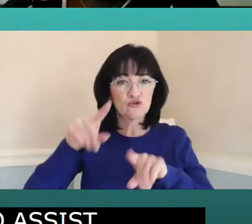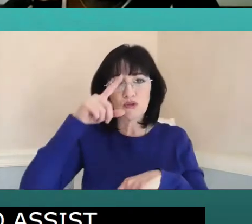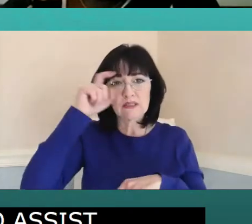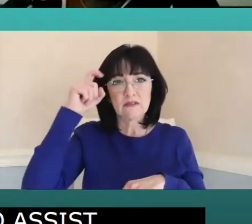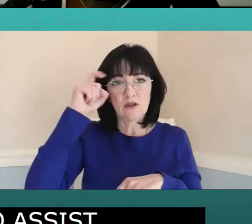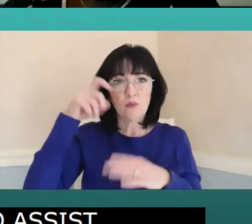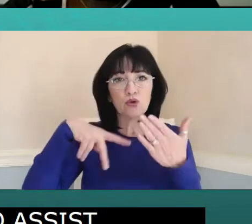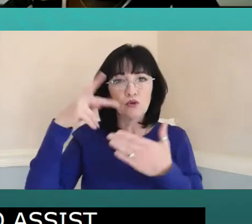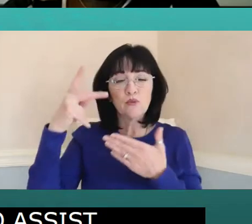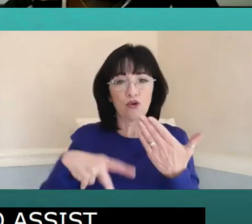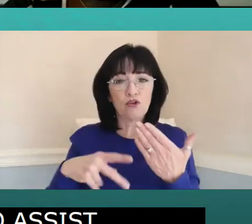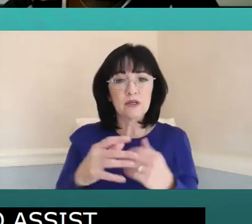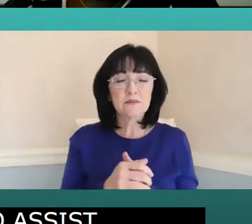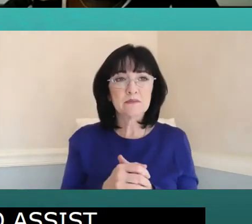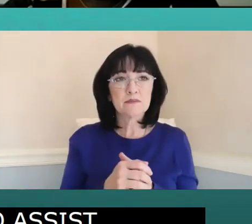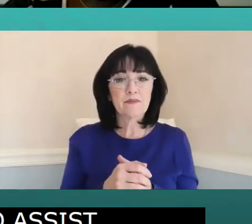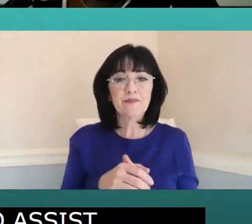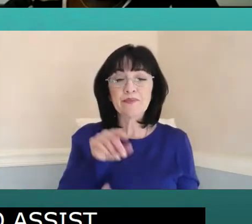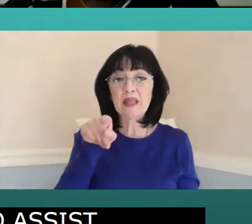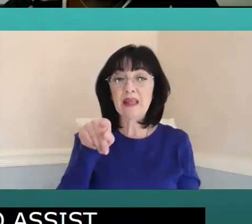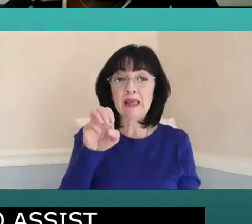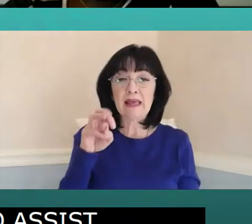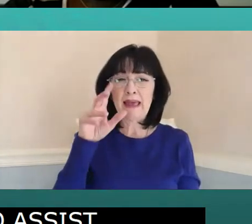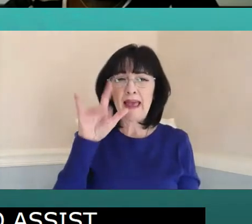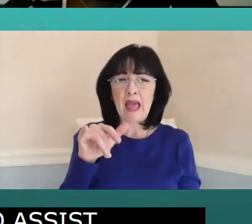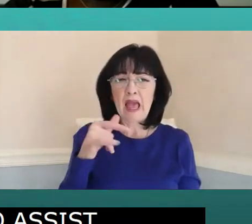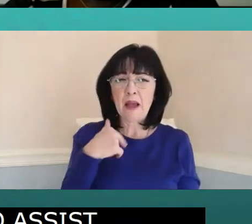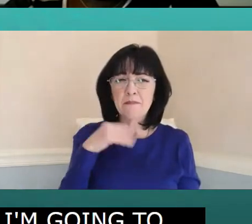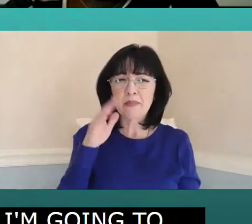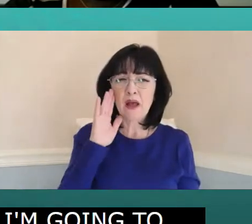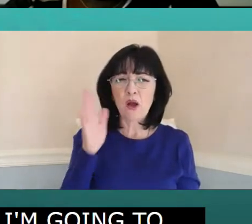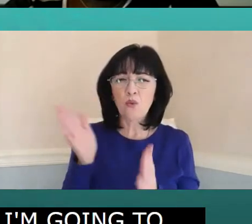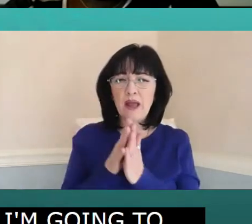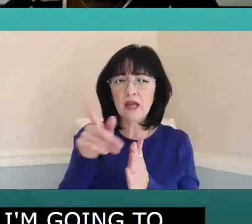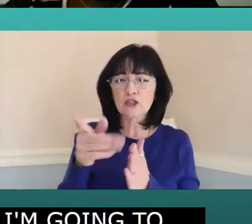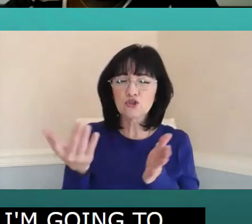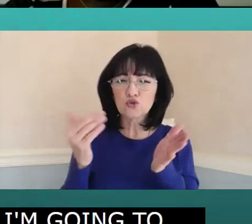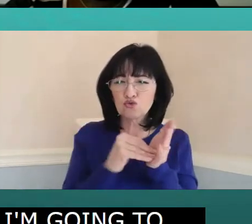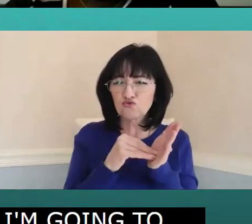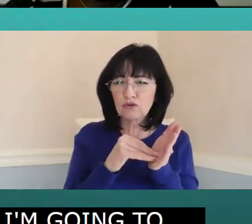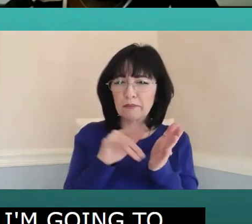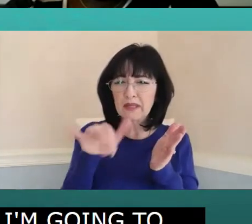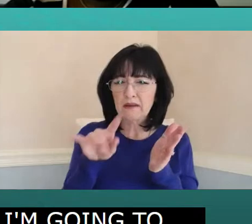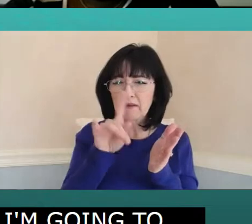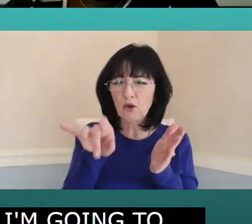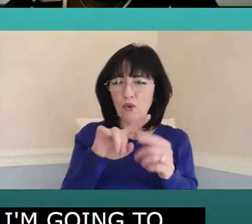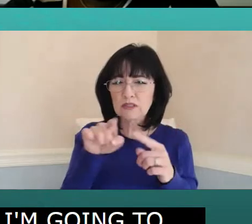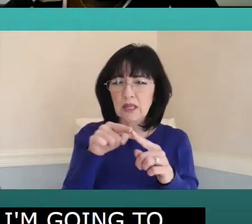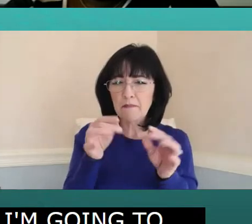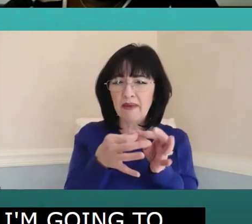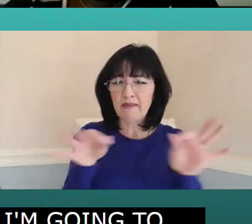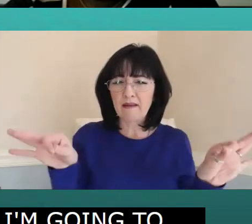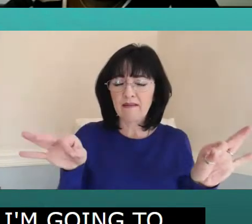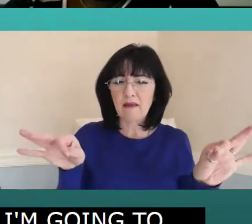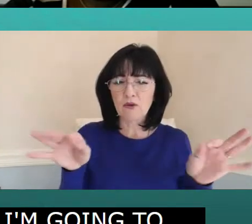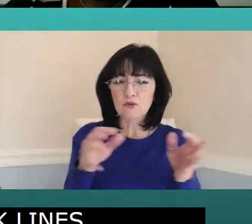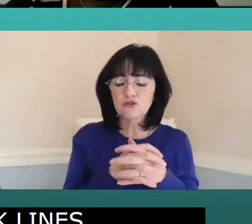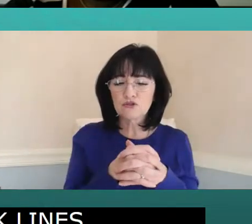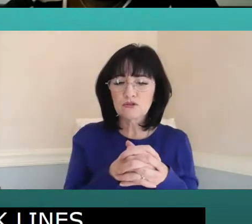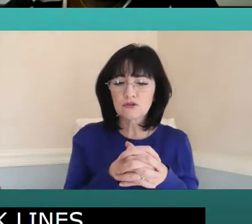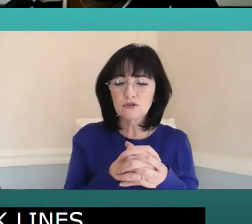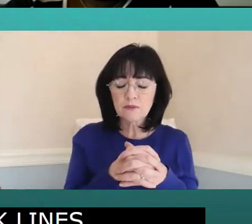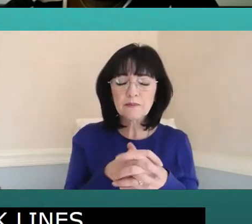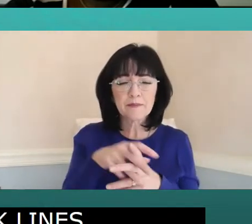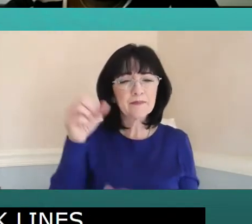And Emily, I'm going to ask you to repeat the question about the language lines. Yeah, there was just a